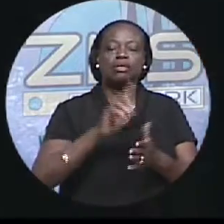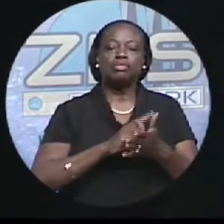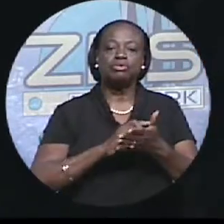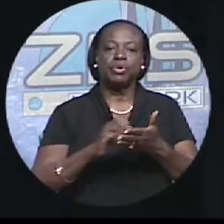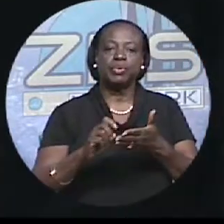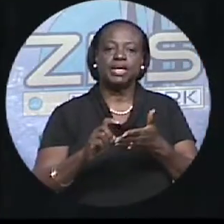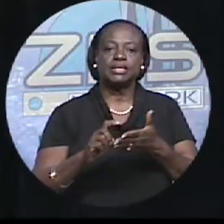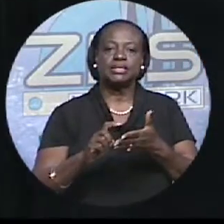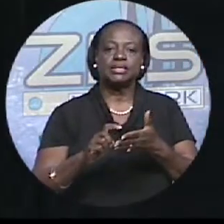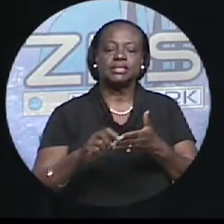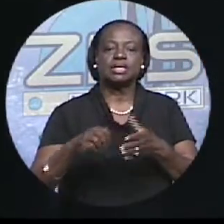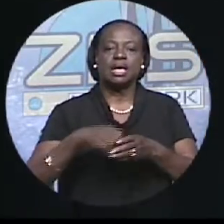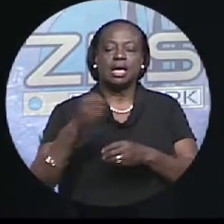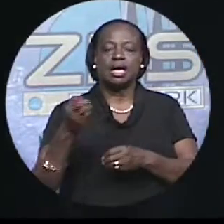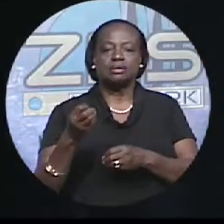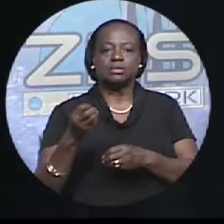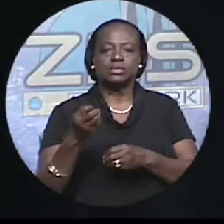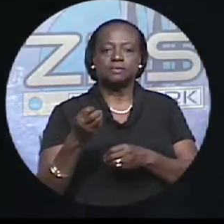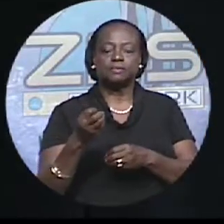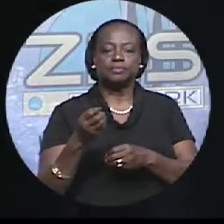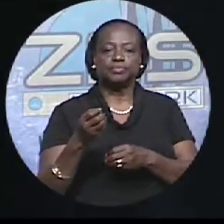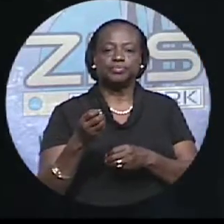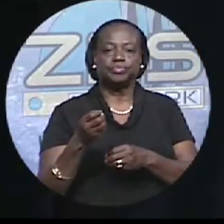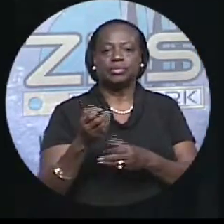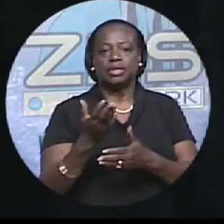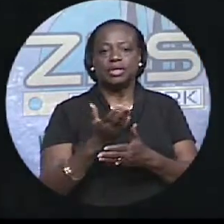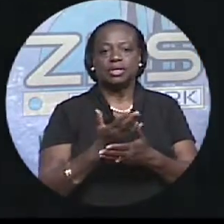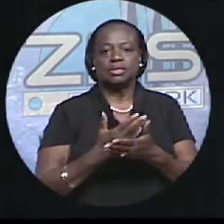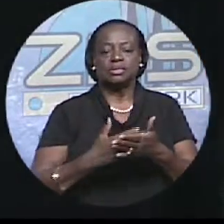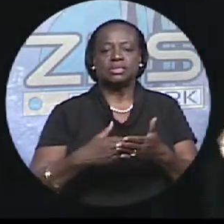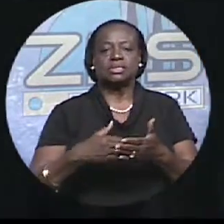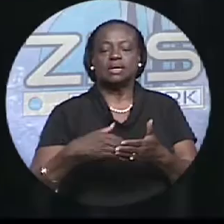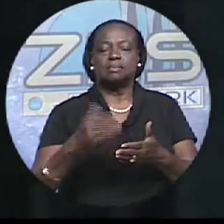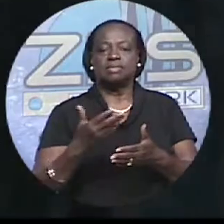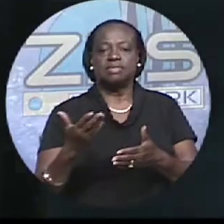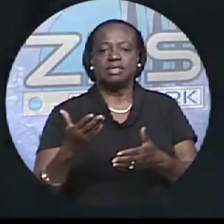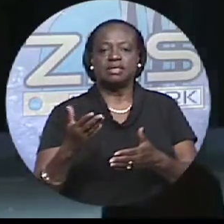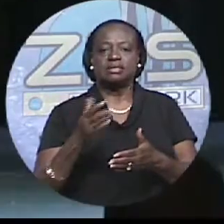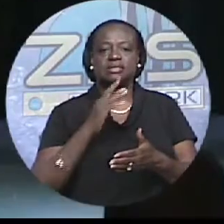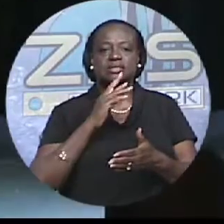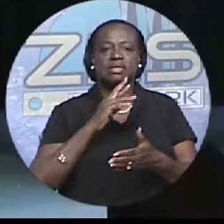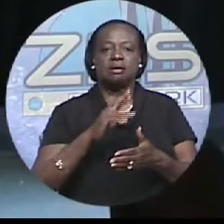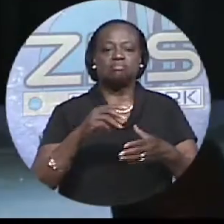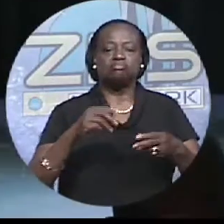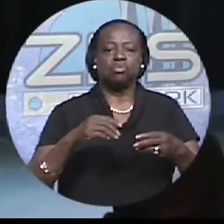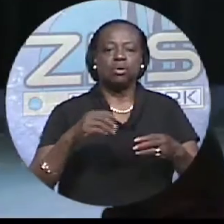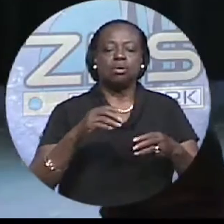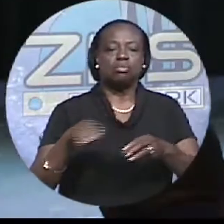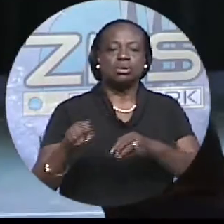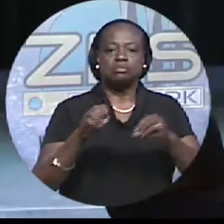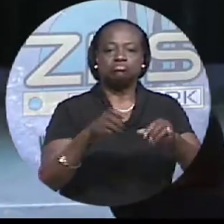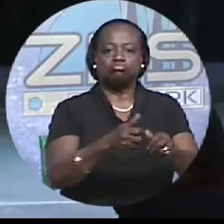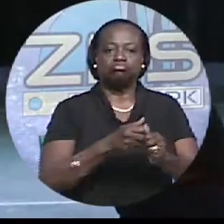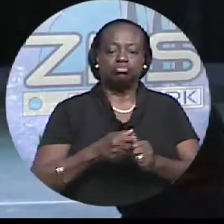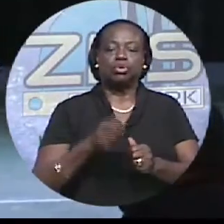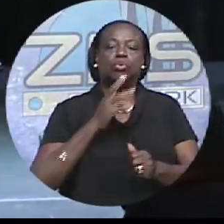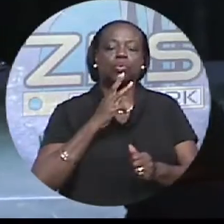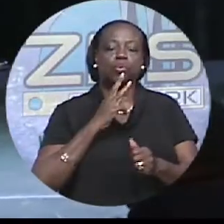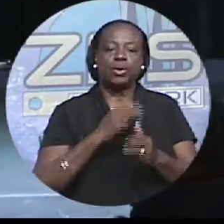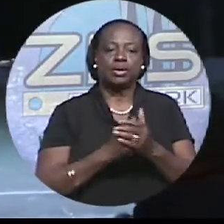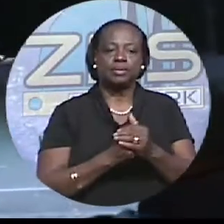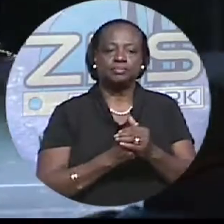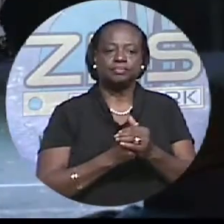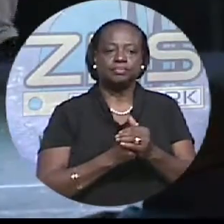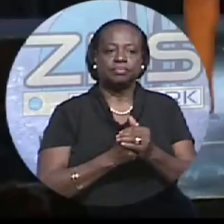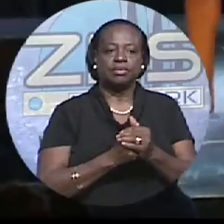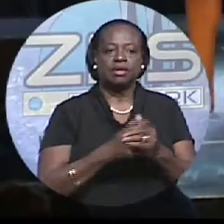much almost at their peak look, and some others aren't, because they don't really pull water until the last week into the show, when they really pull